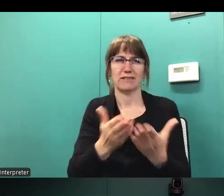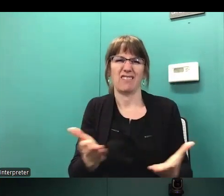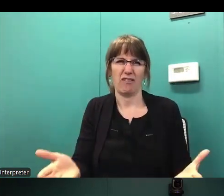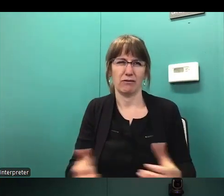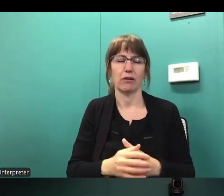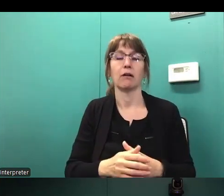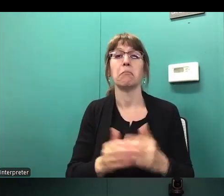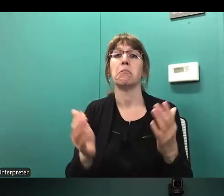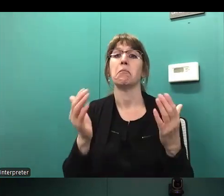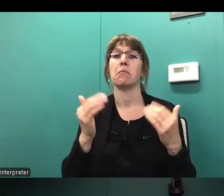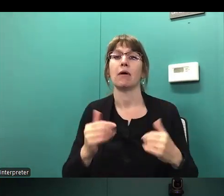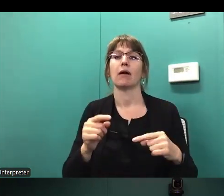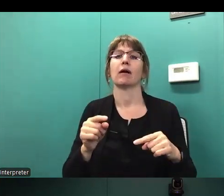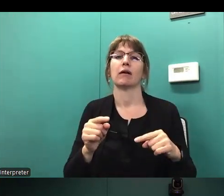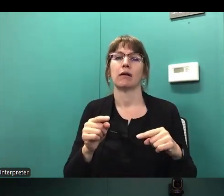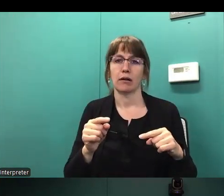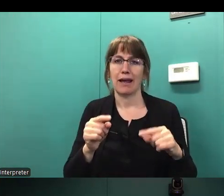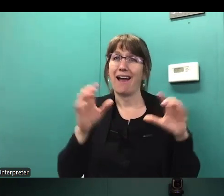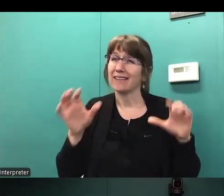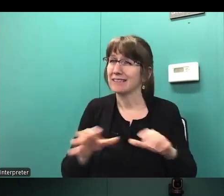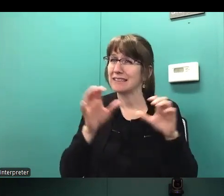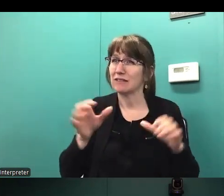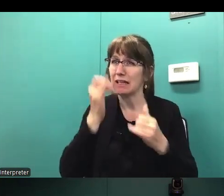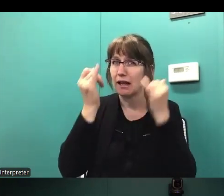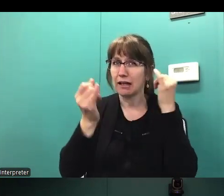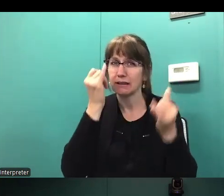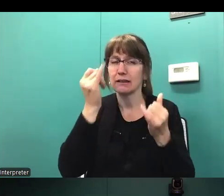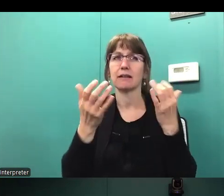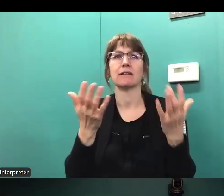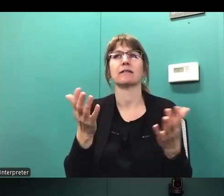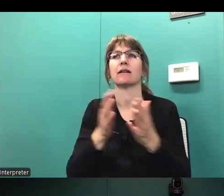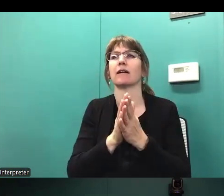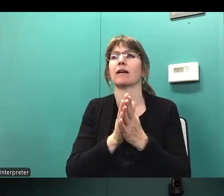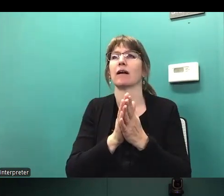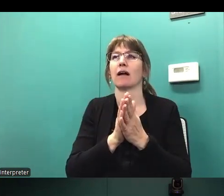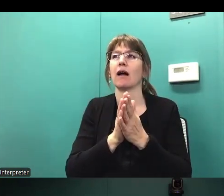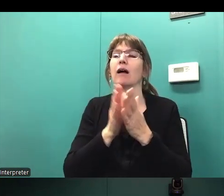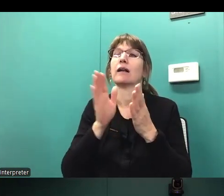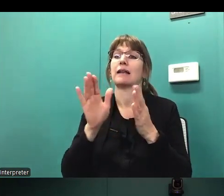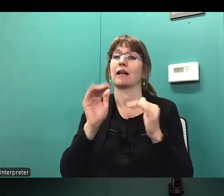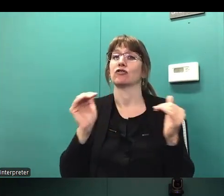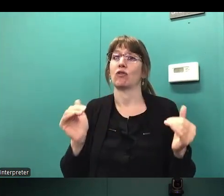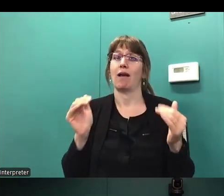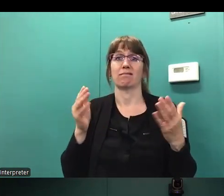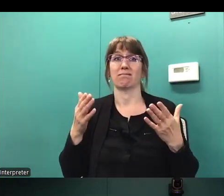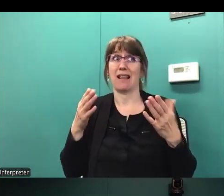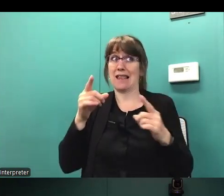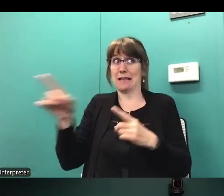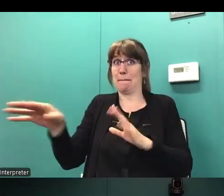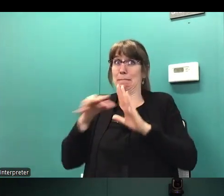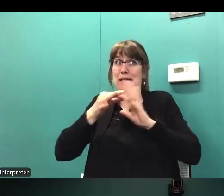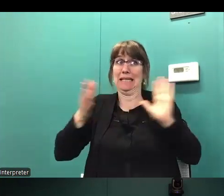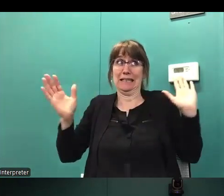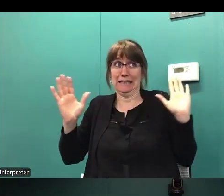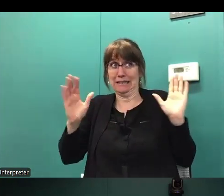And then just down here, there's just activity ideas. Let the child, once again, just choose what they want and just